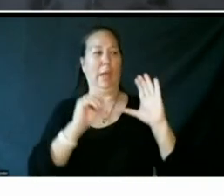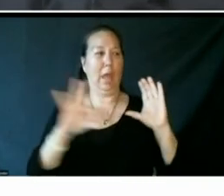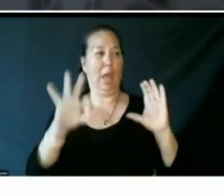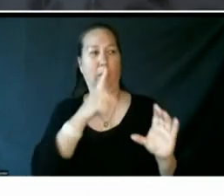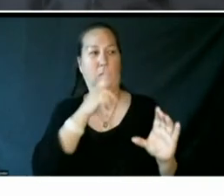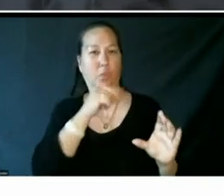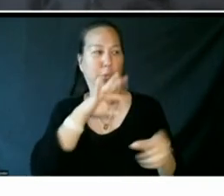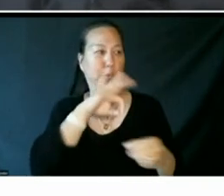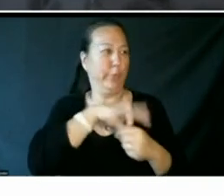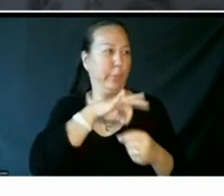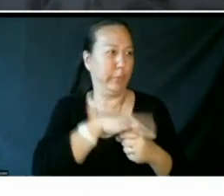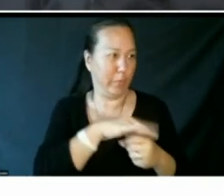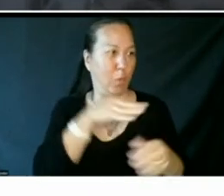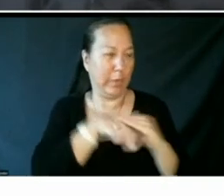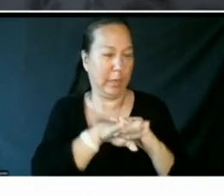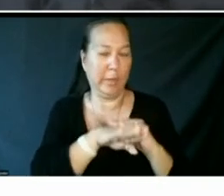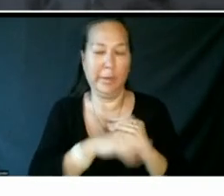would